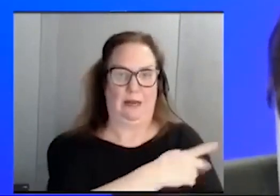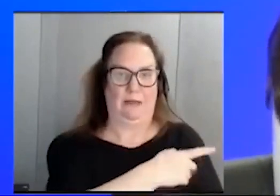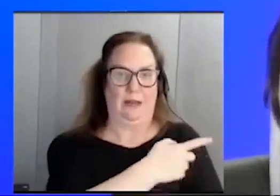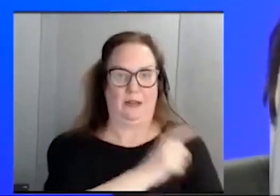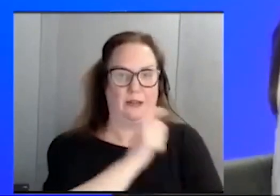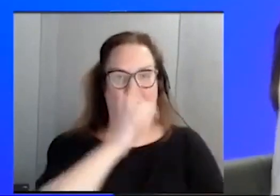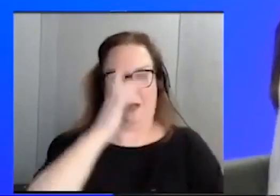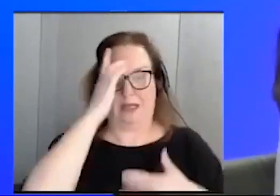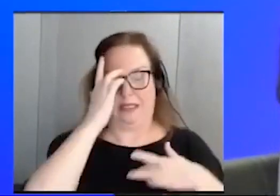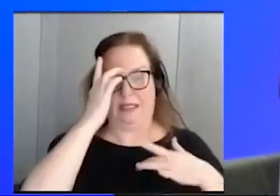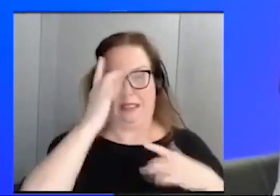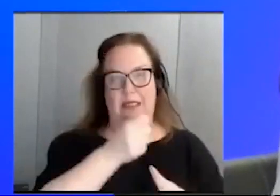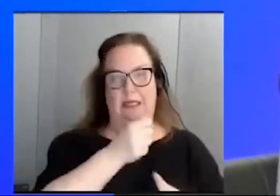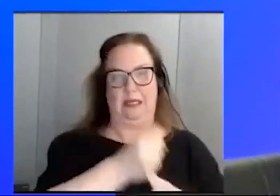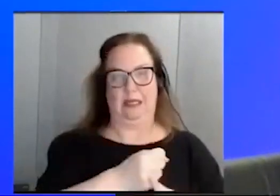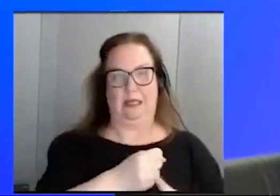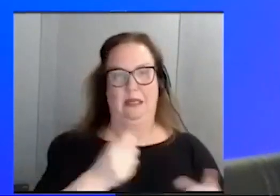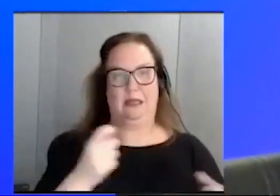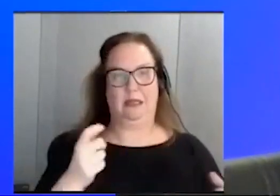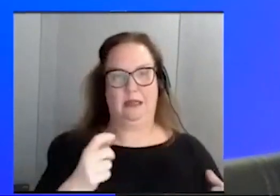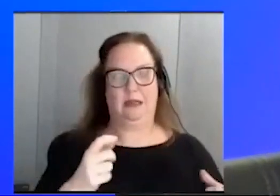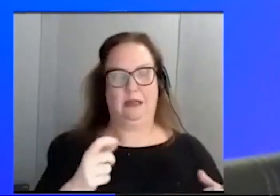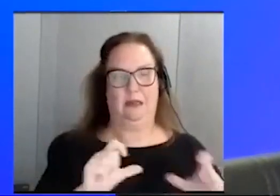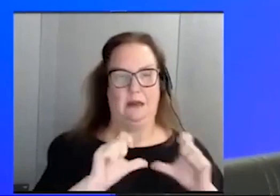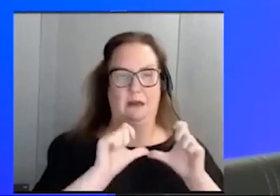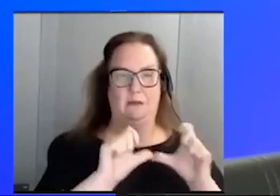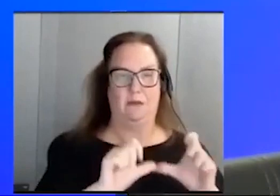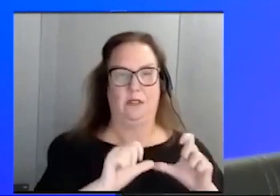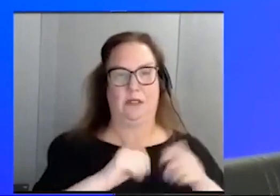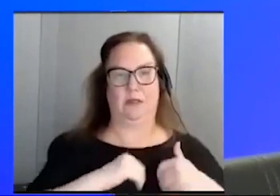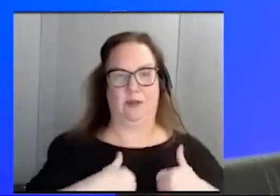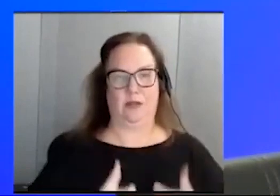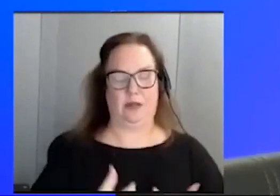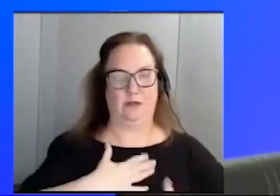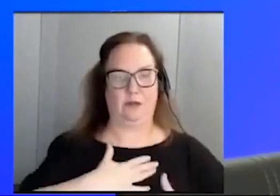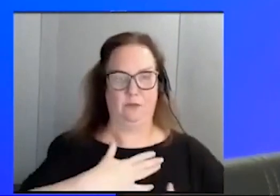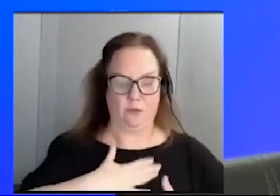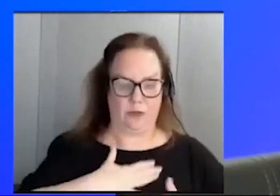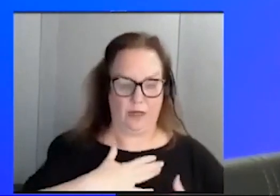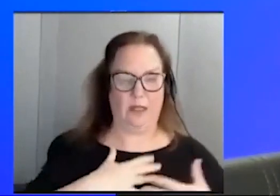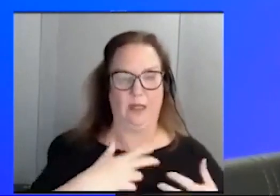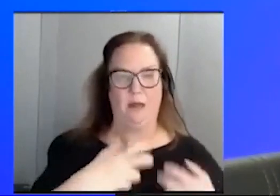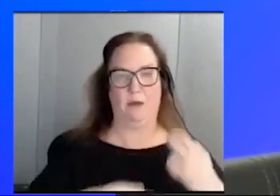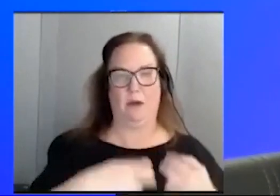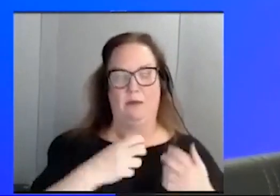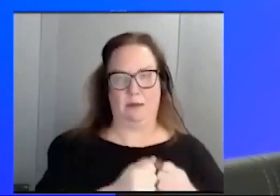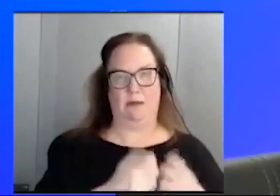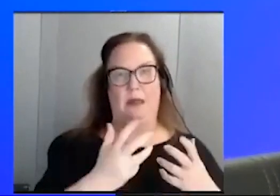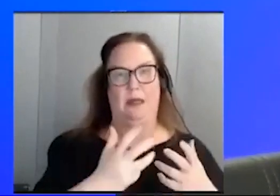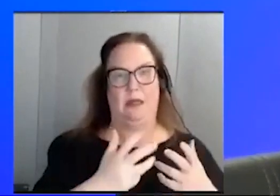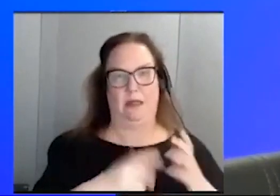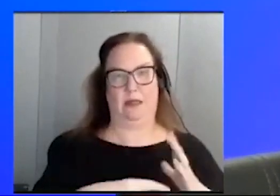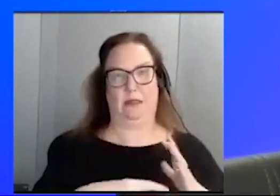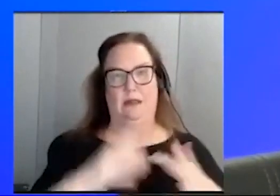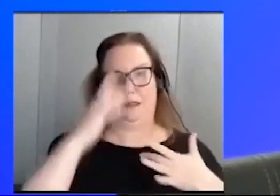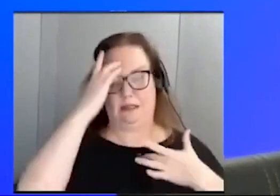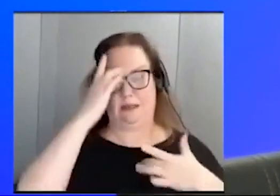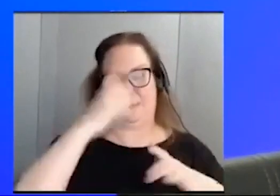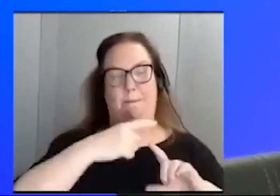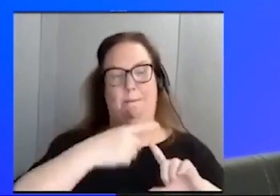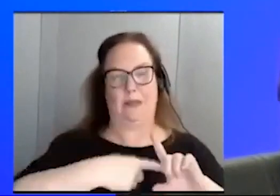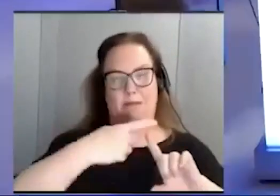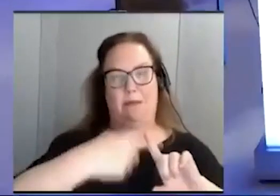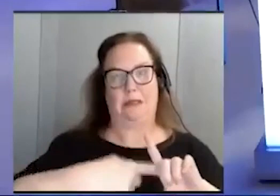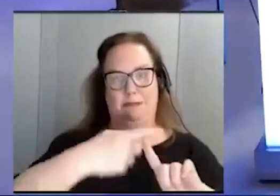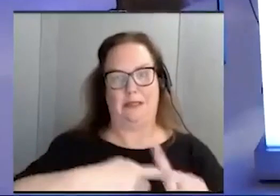initially, but they're having persistent fatigue, shortness of breath, lots of symptoms months after their initial infection. And